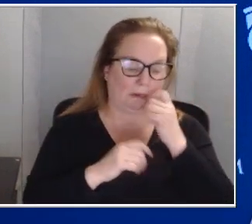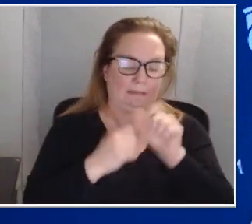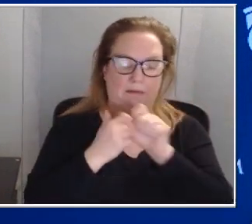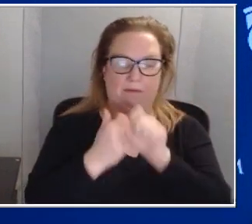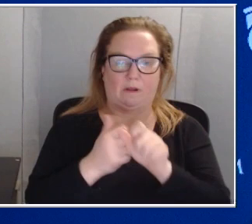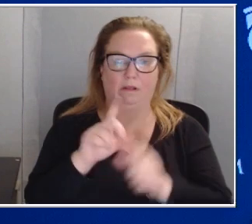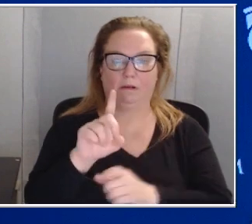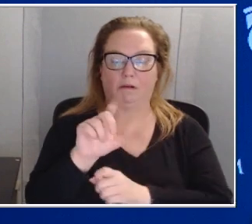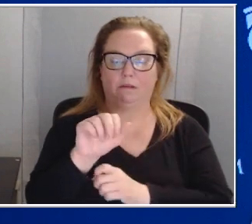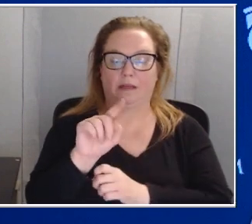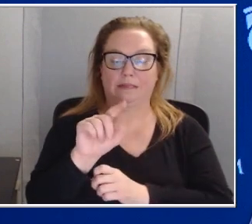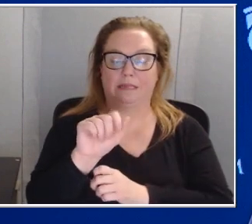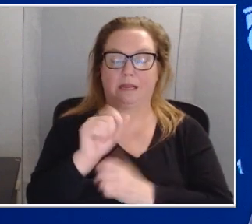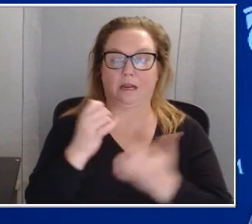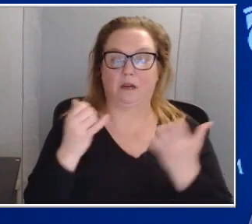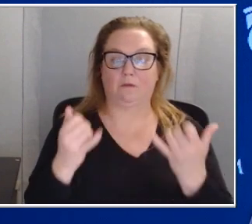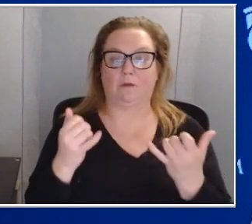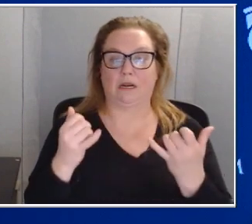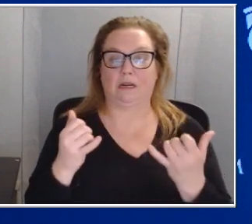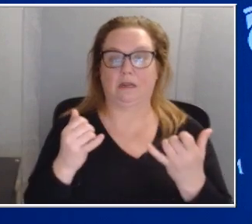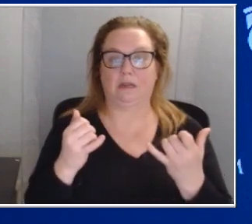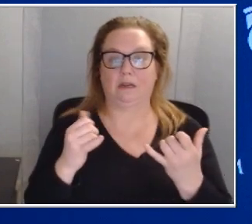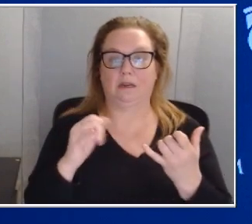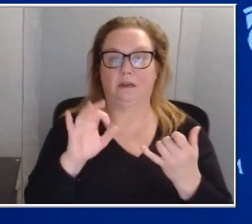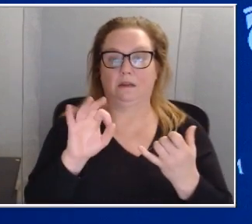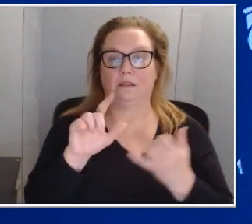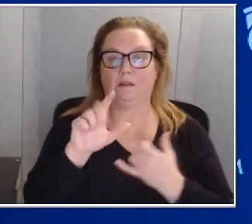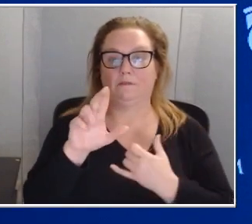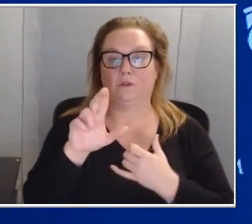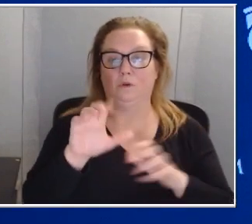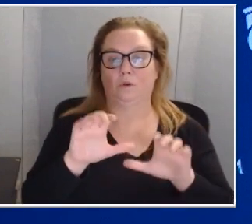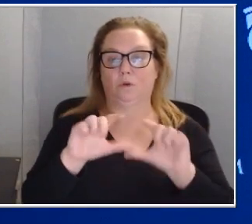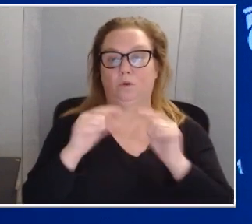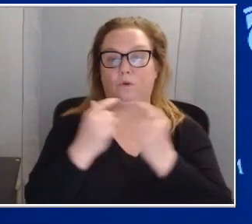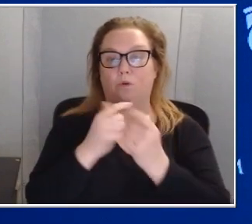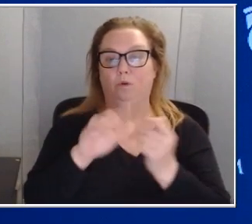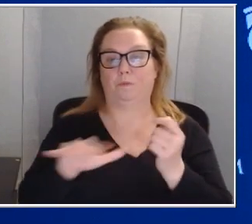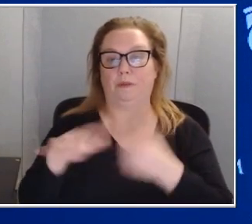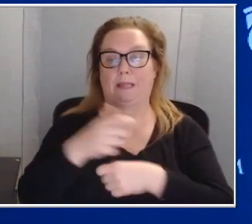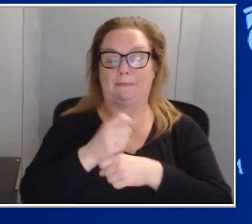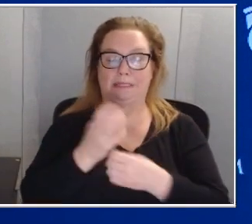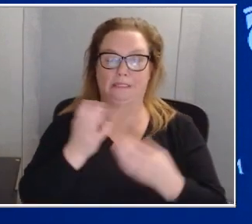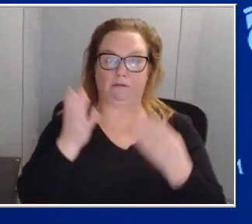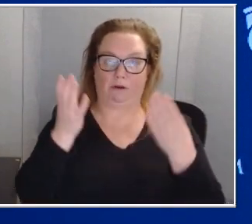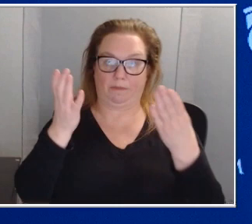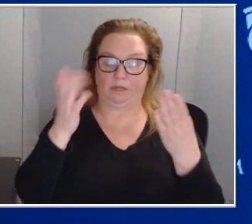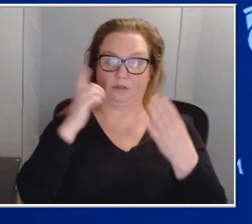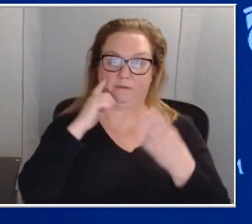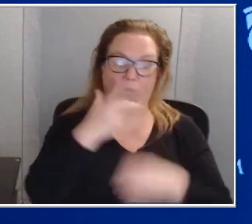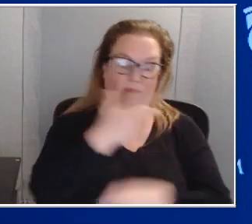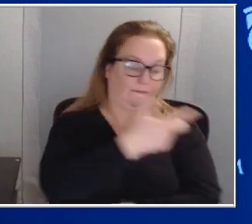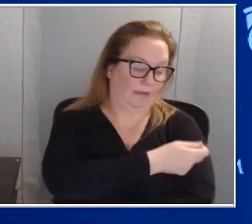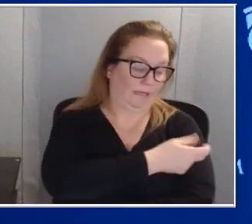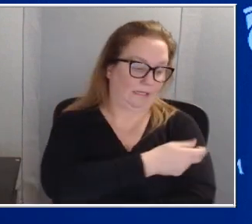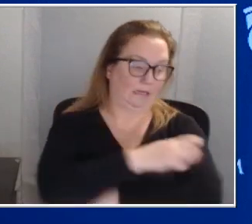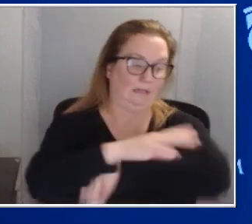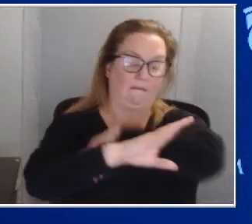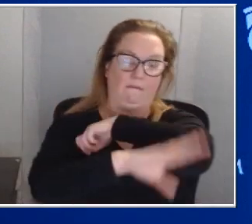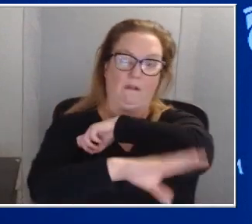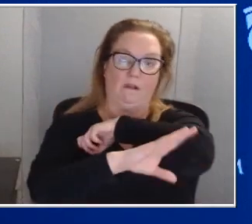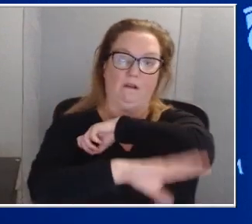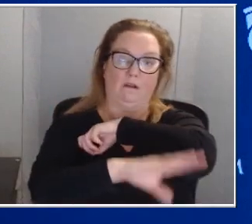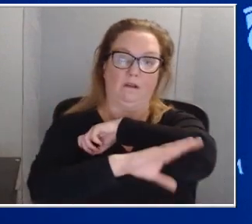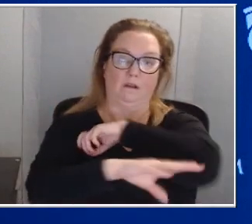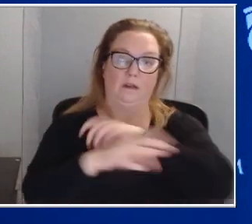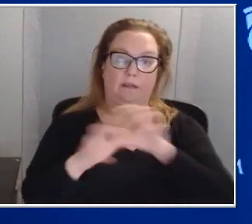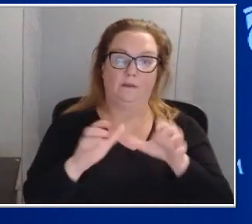know that right now the influenza group that makes the recommendations for the vaccine in the fall, they are meeting